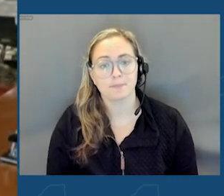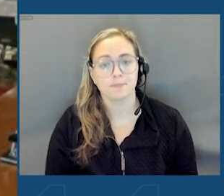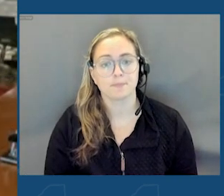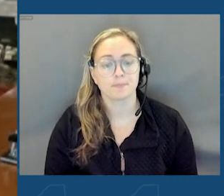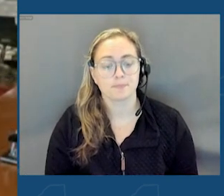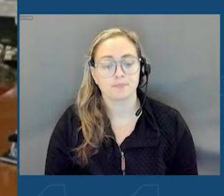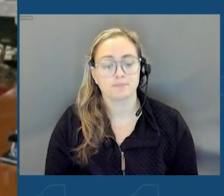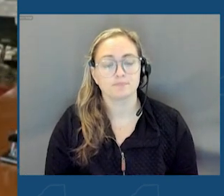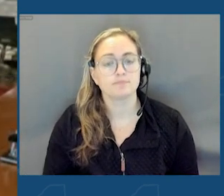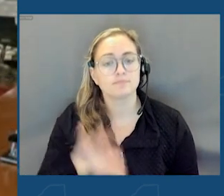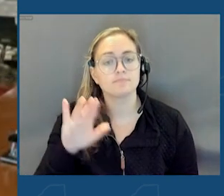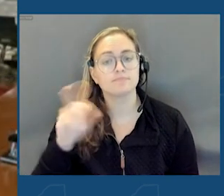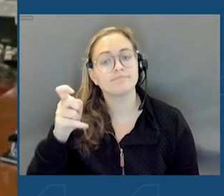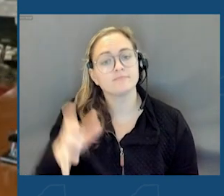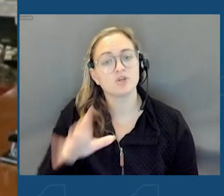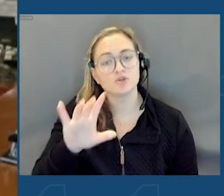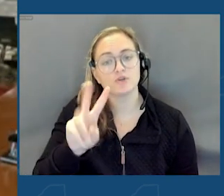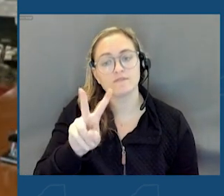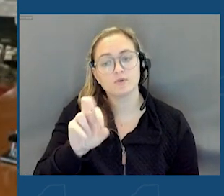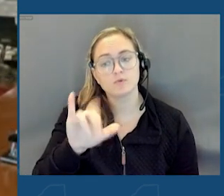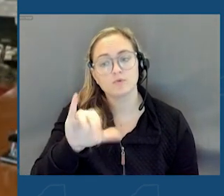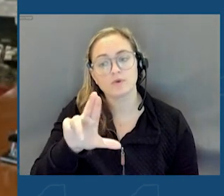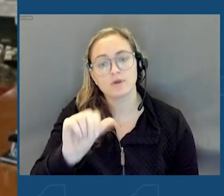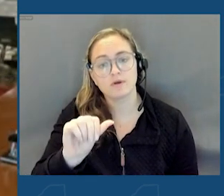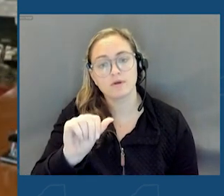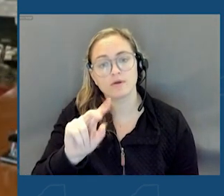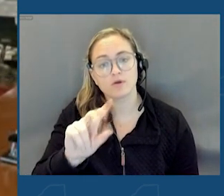Judge Victoria Graffio,